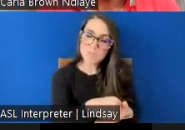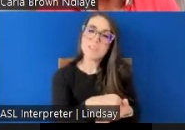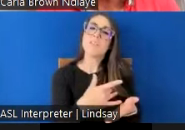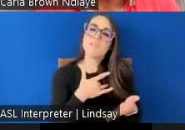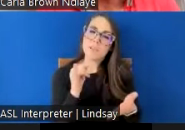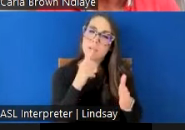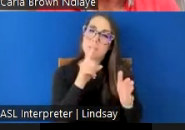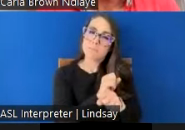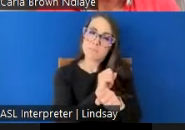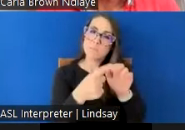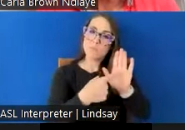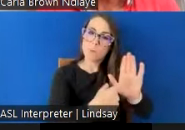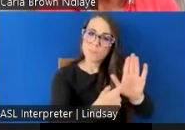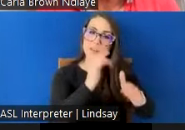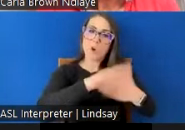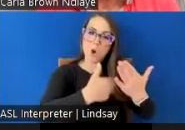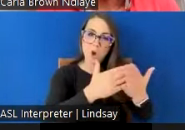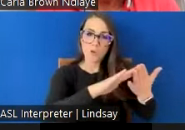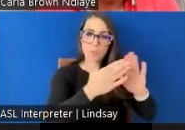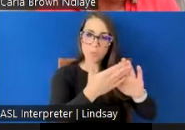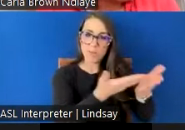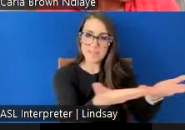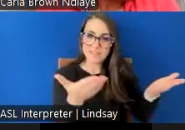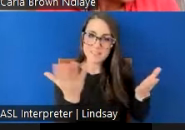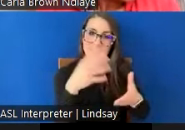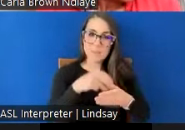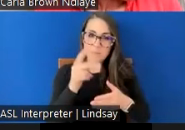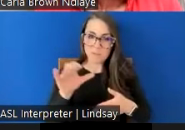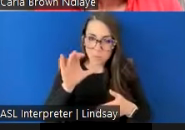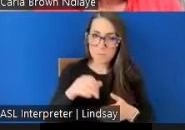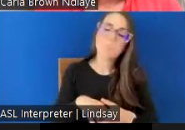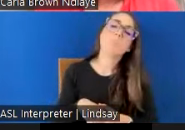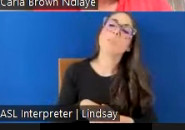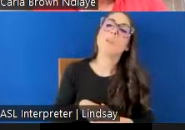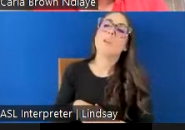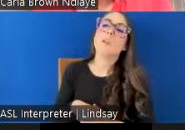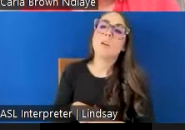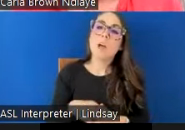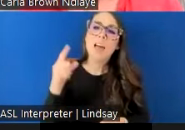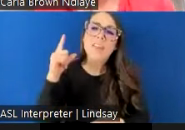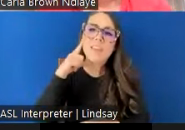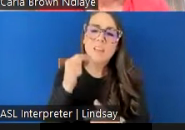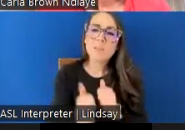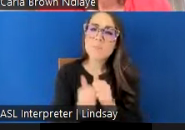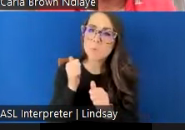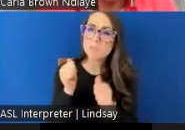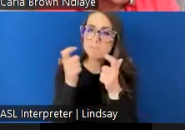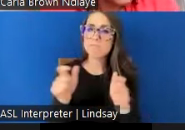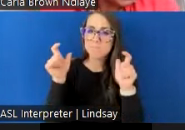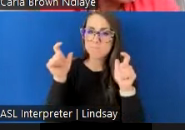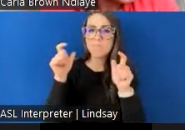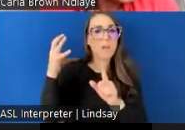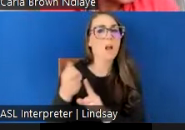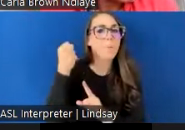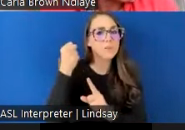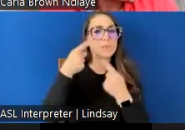represented in the language and what we were stating that we were doing. I think one of the biggest accomplishments that